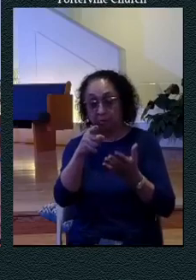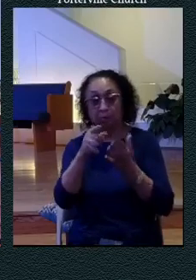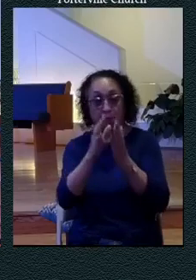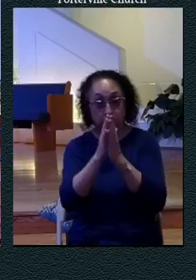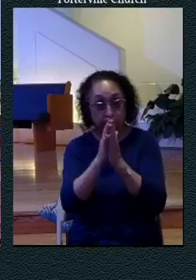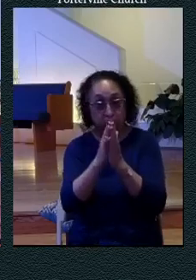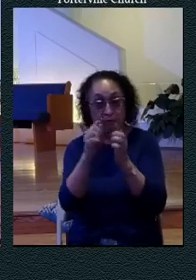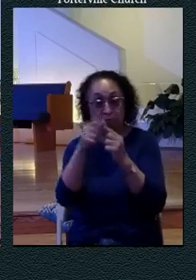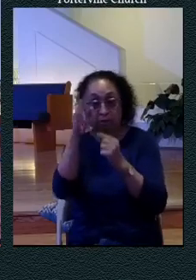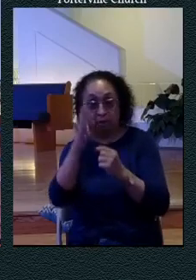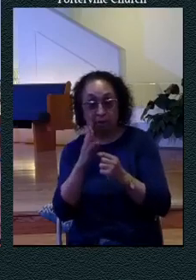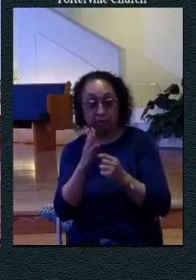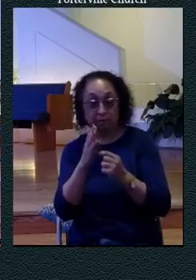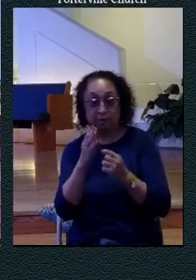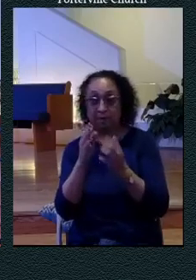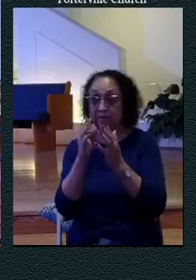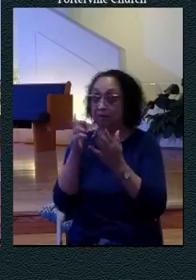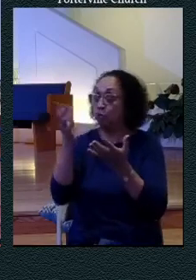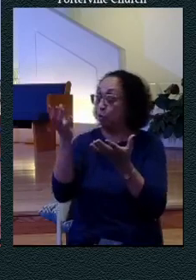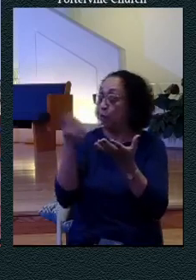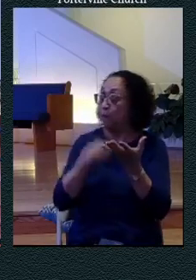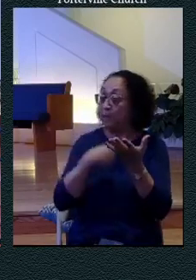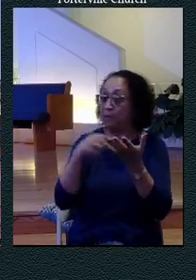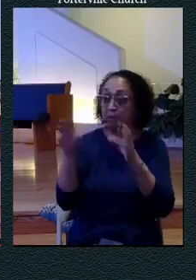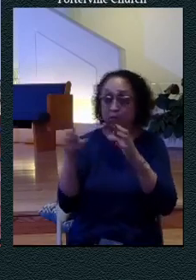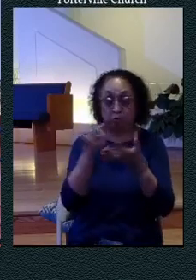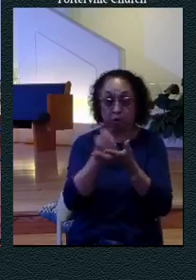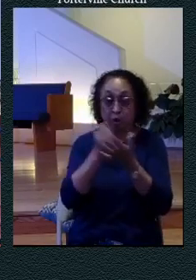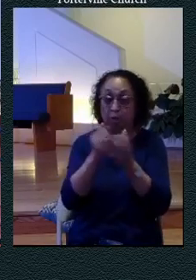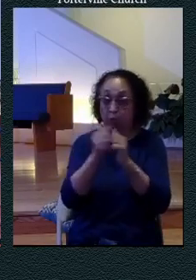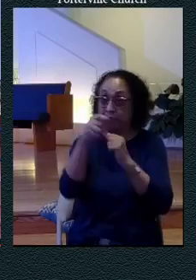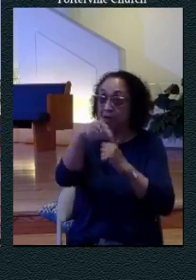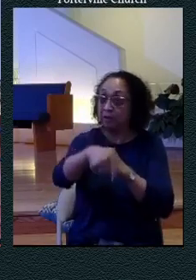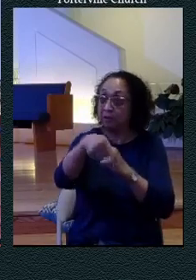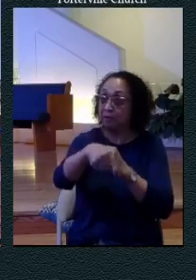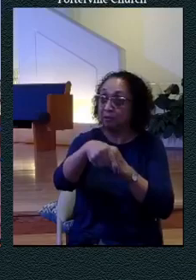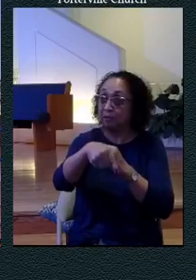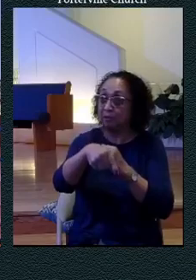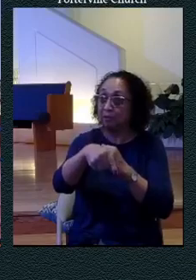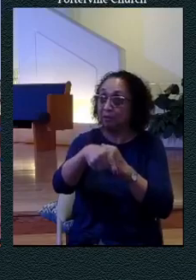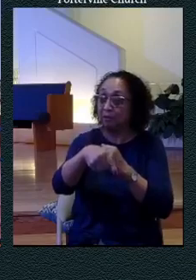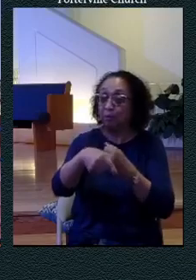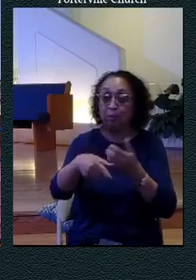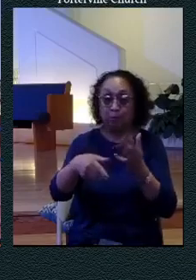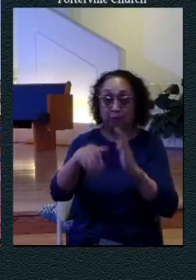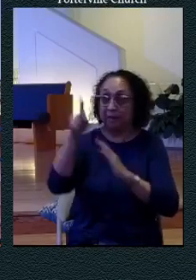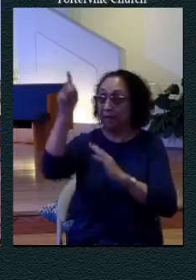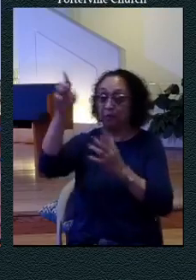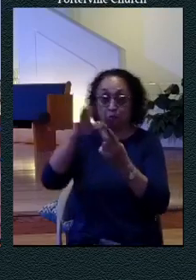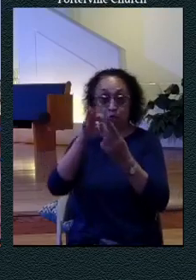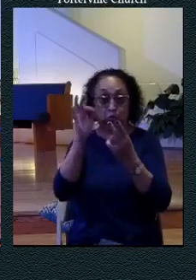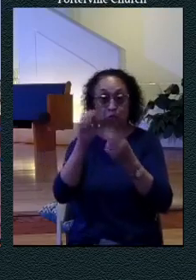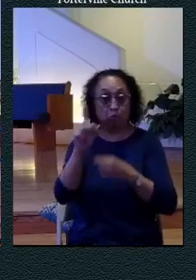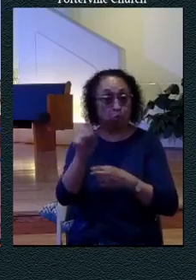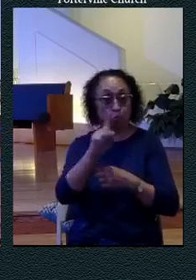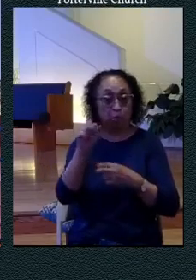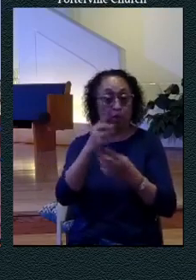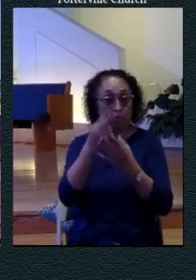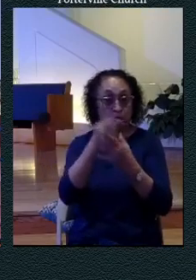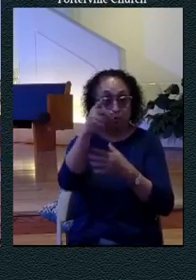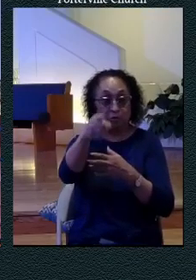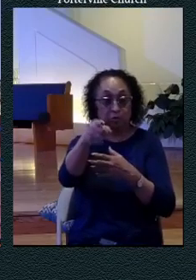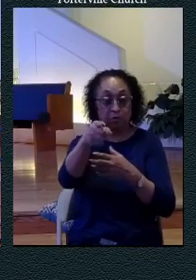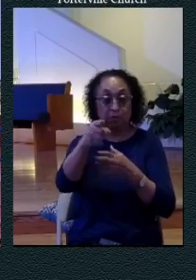this? So let's move forward on our knees. I'm excited that God is moving